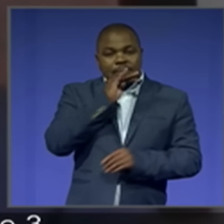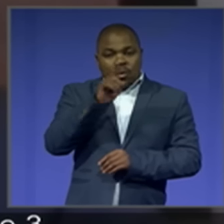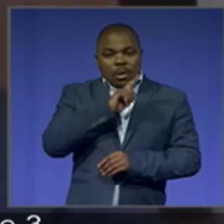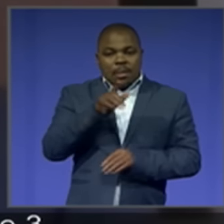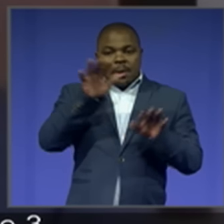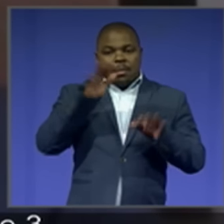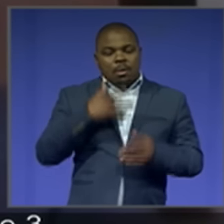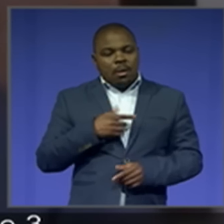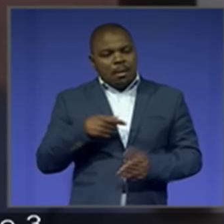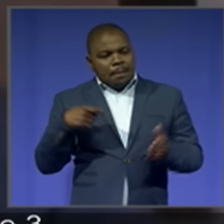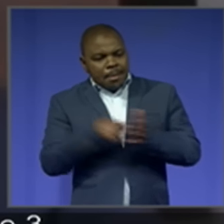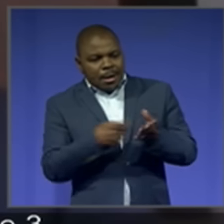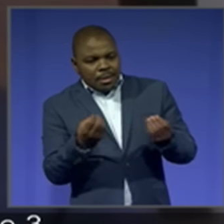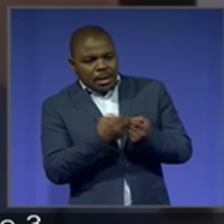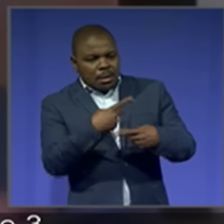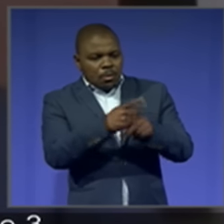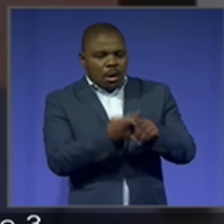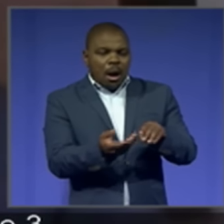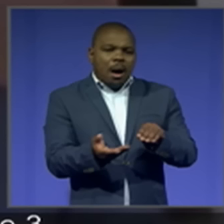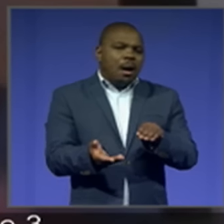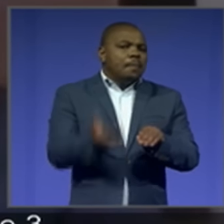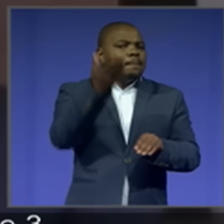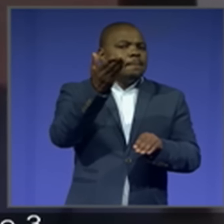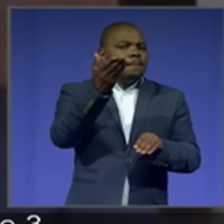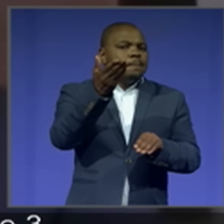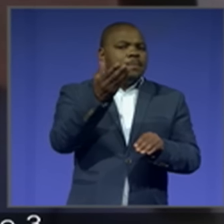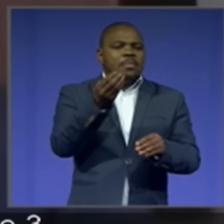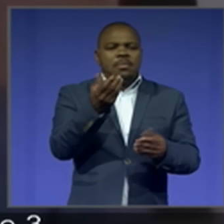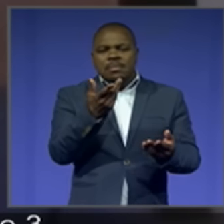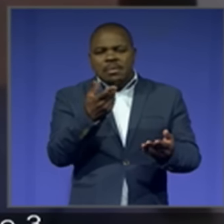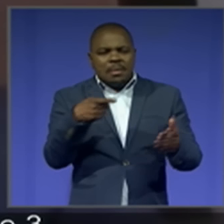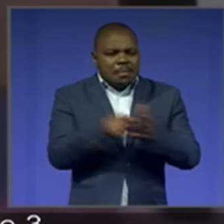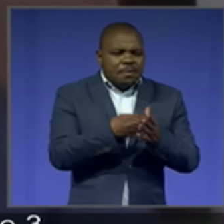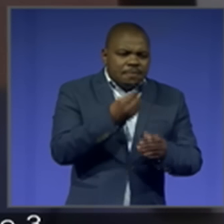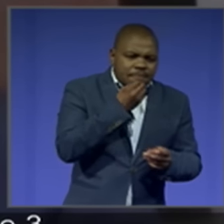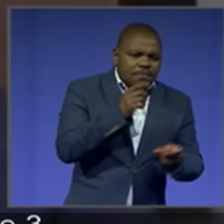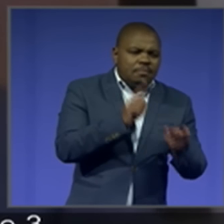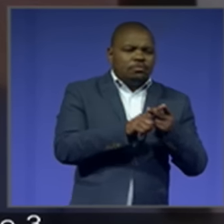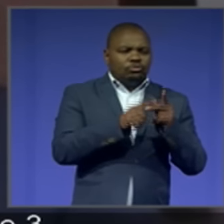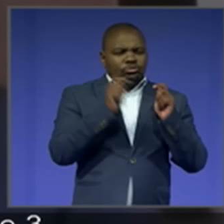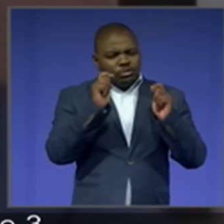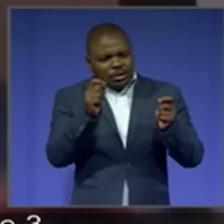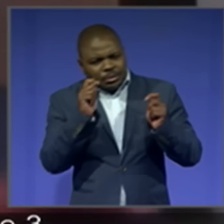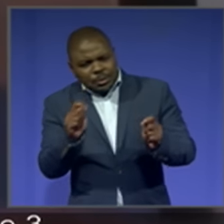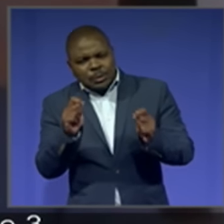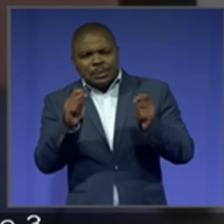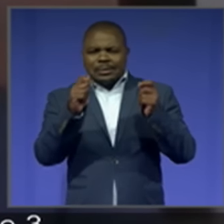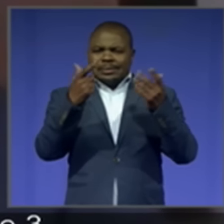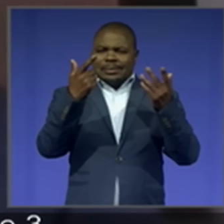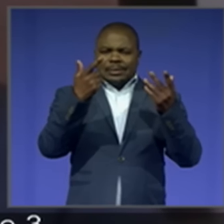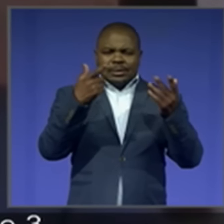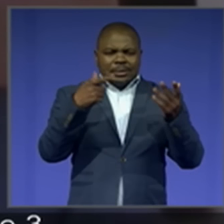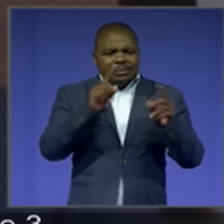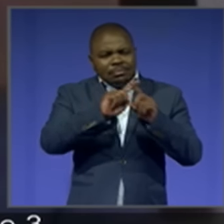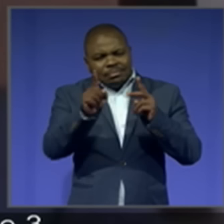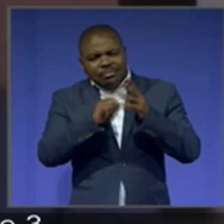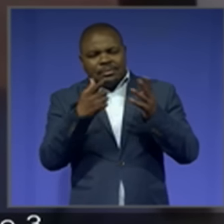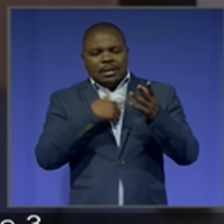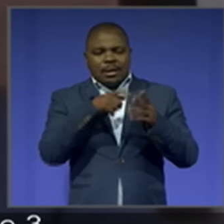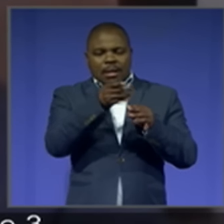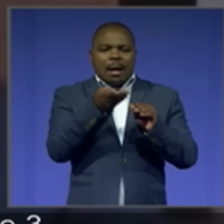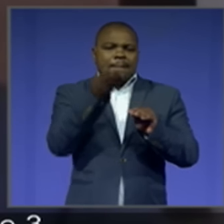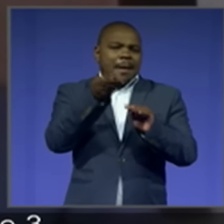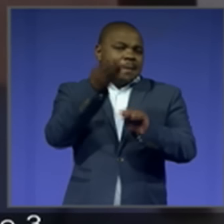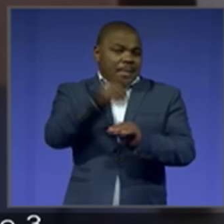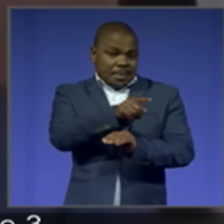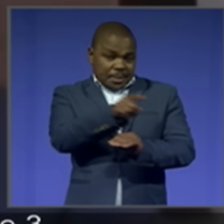of living e batla e le hodimo, ditjeho tsa rona di a hodimo, e ka ba di-transport cost, e ka ba mabenkeleng re ka